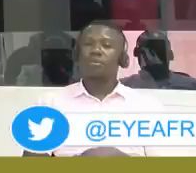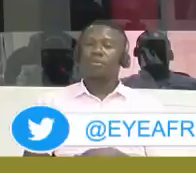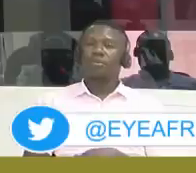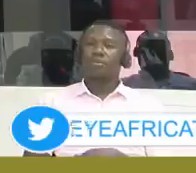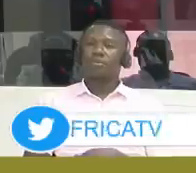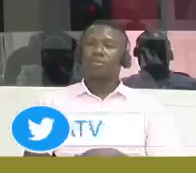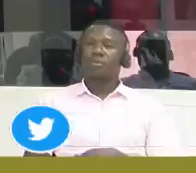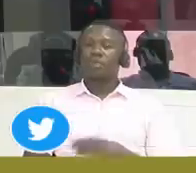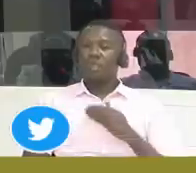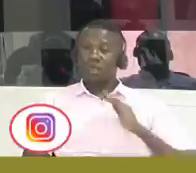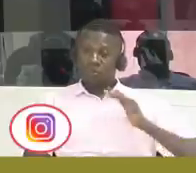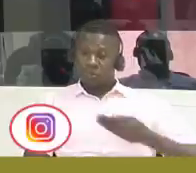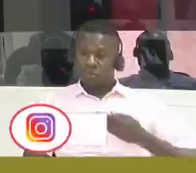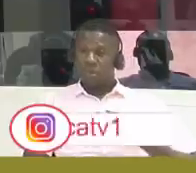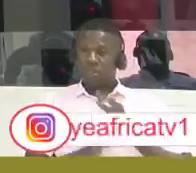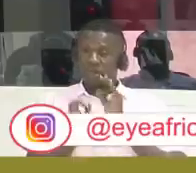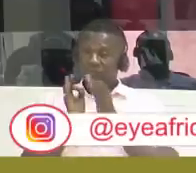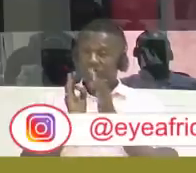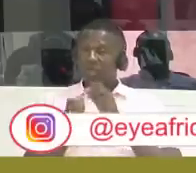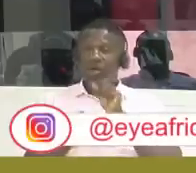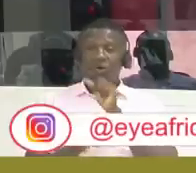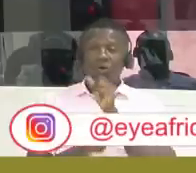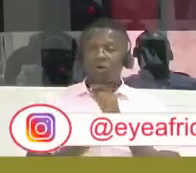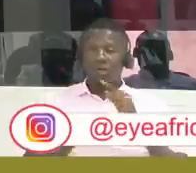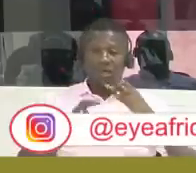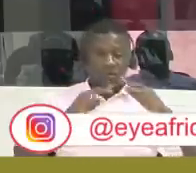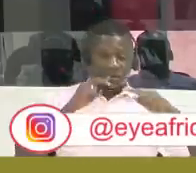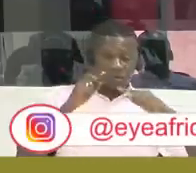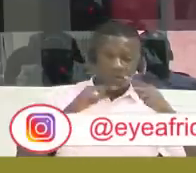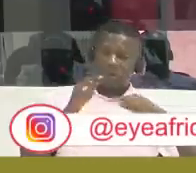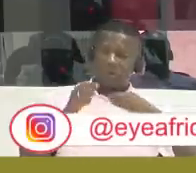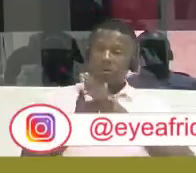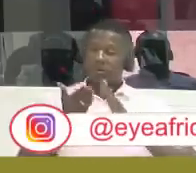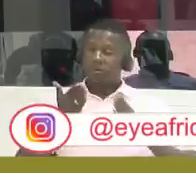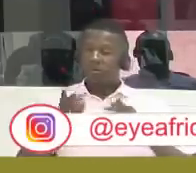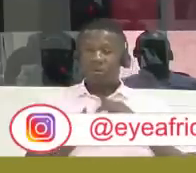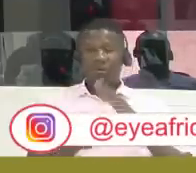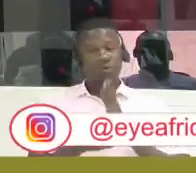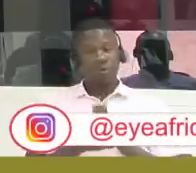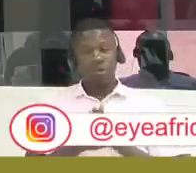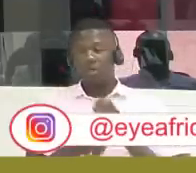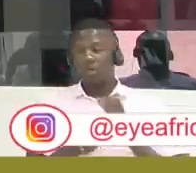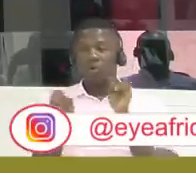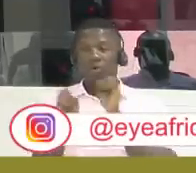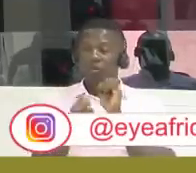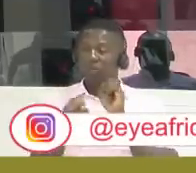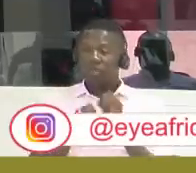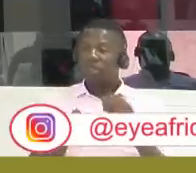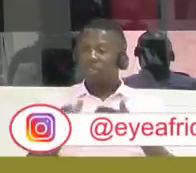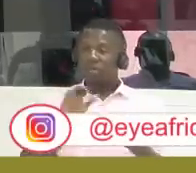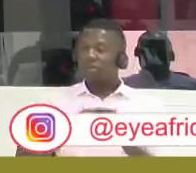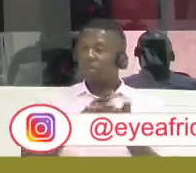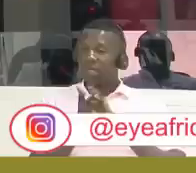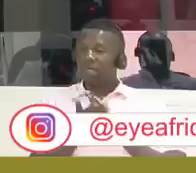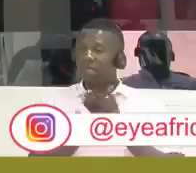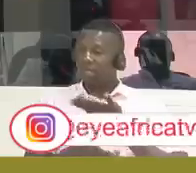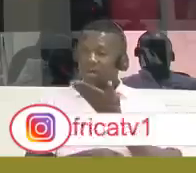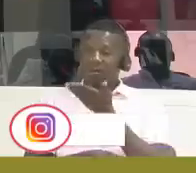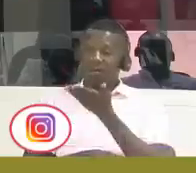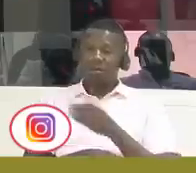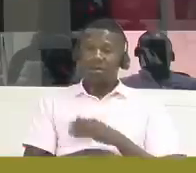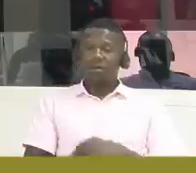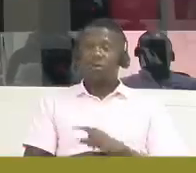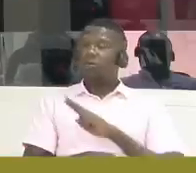Did the lady give you any other information apart from the fact that there was no one at the market? No, she